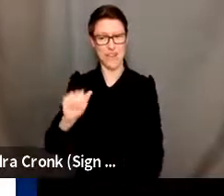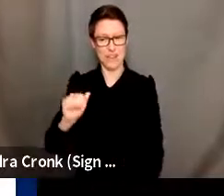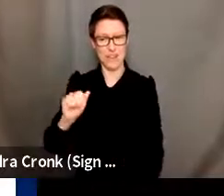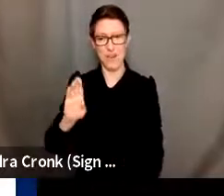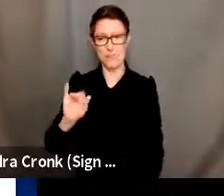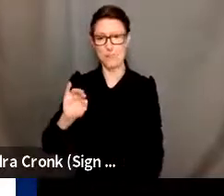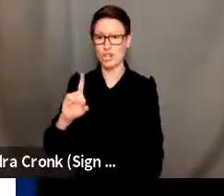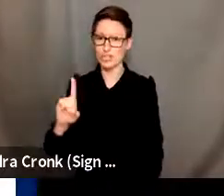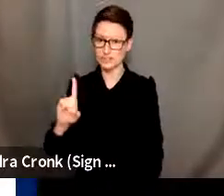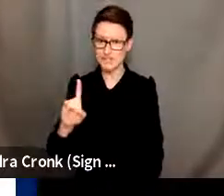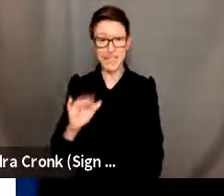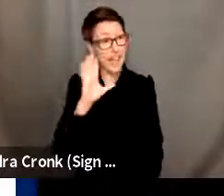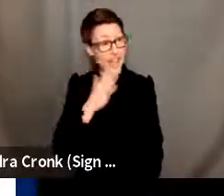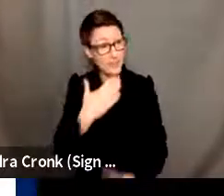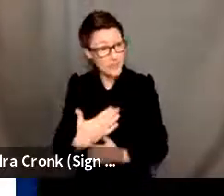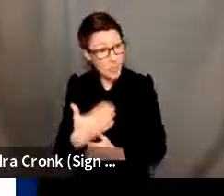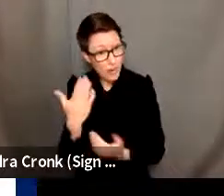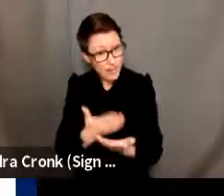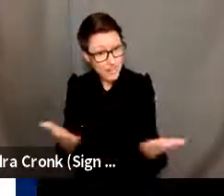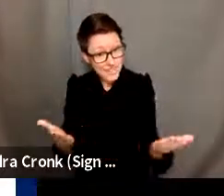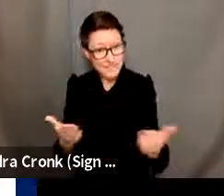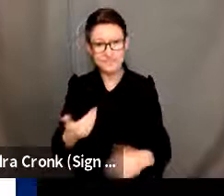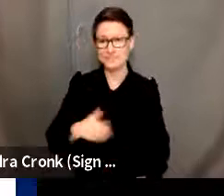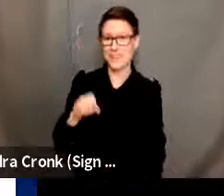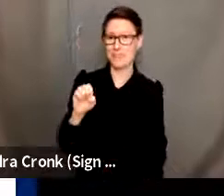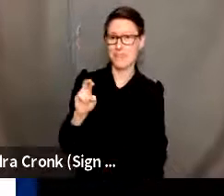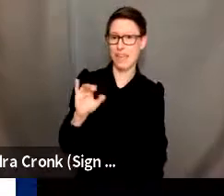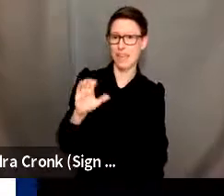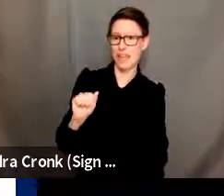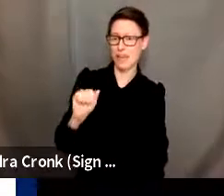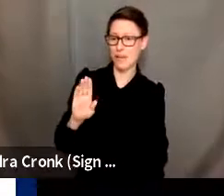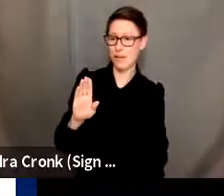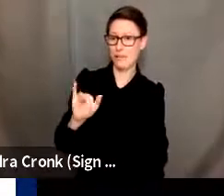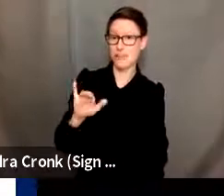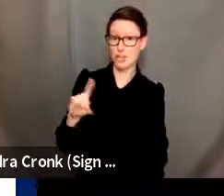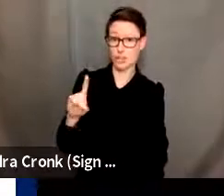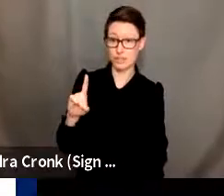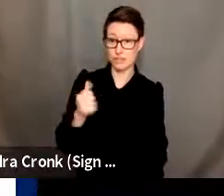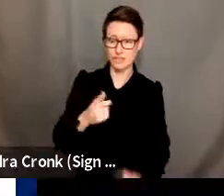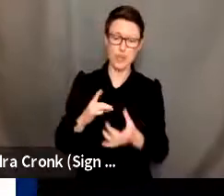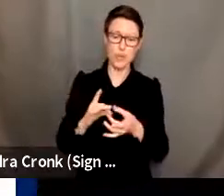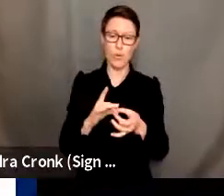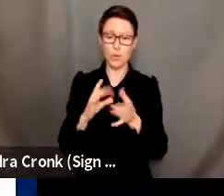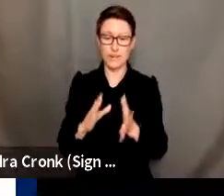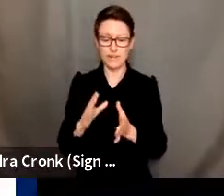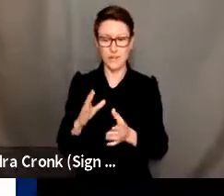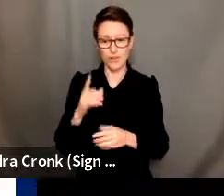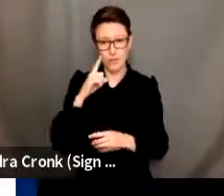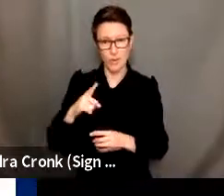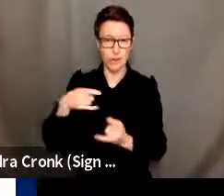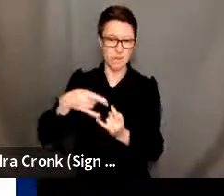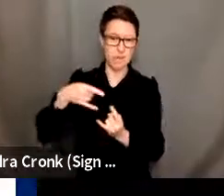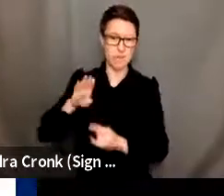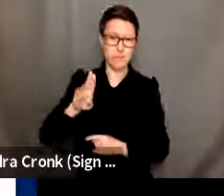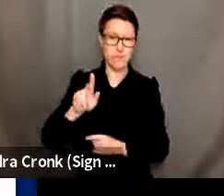Bird. I am the coordinator of the Bulldog Pantry, which is a completely